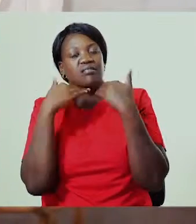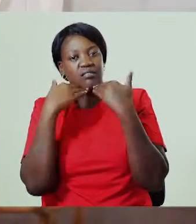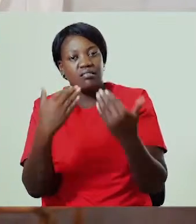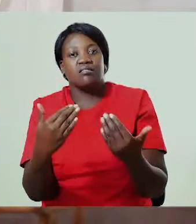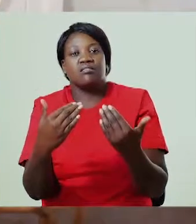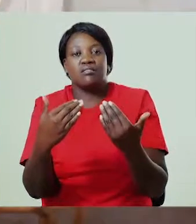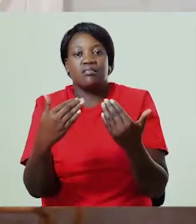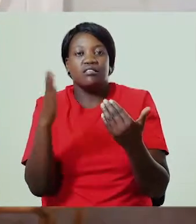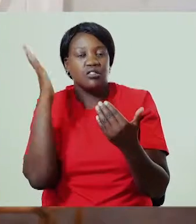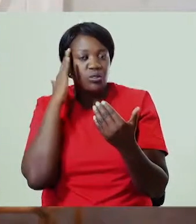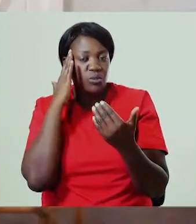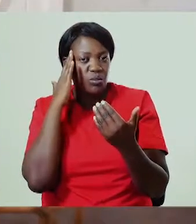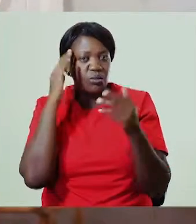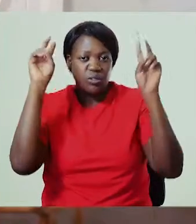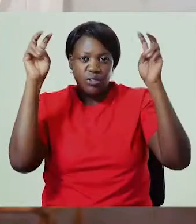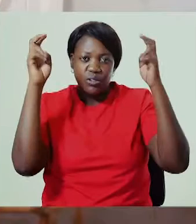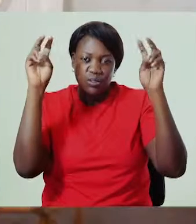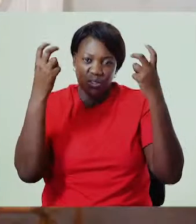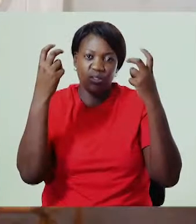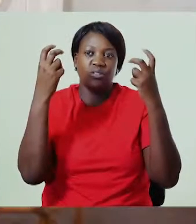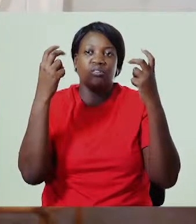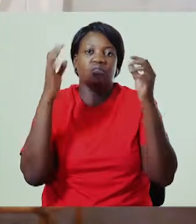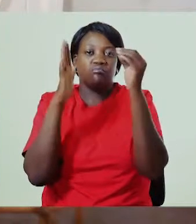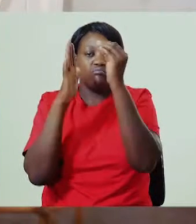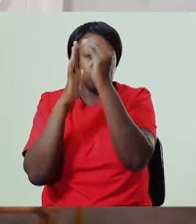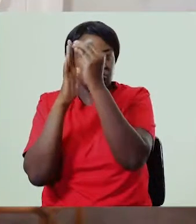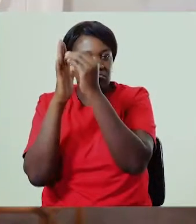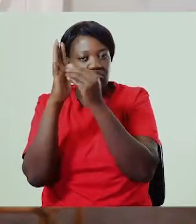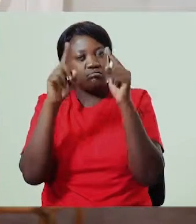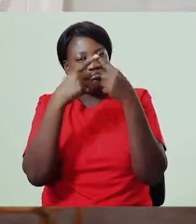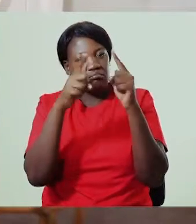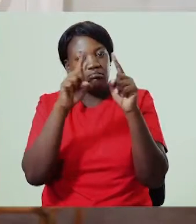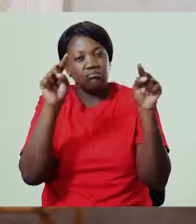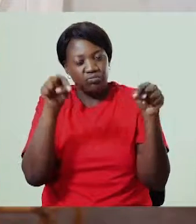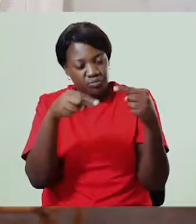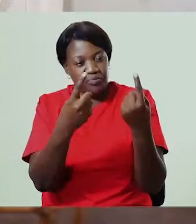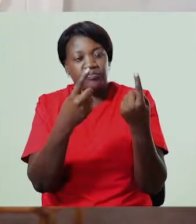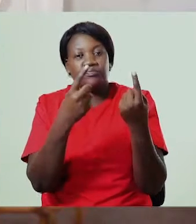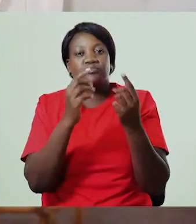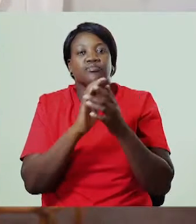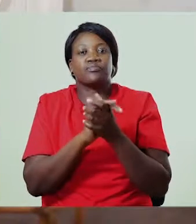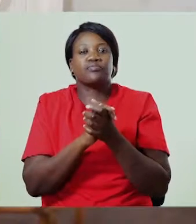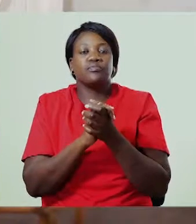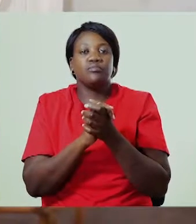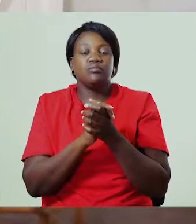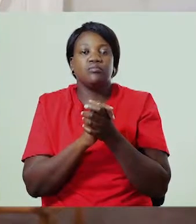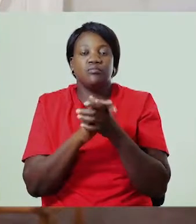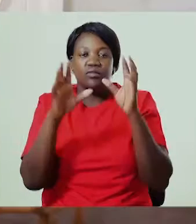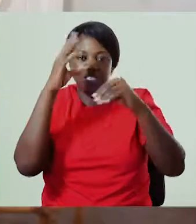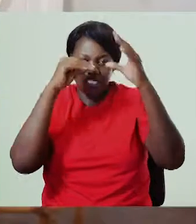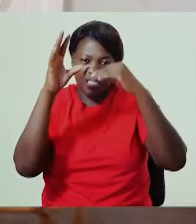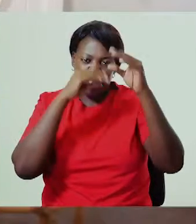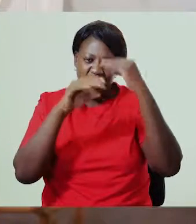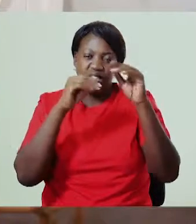to consider the title, characters, plot, themes, style, and point of view when studying